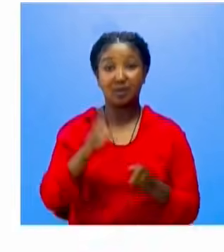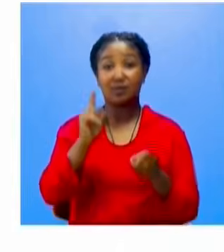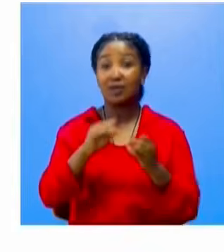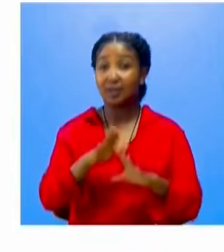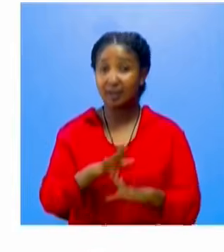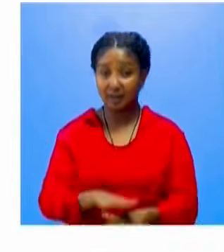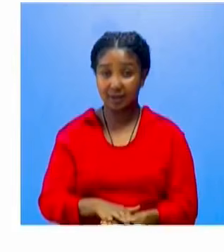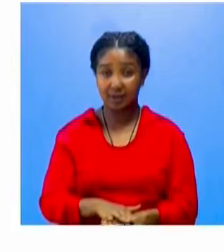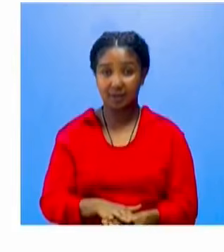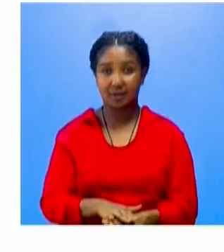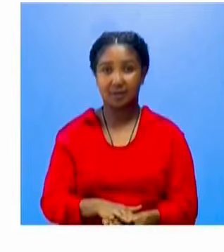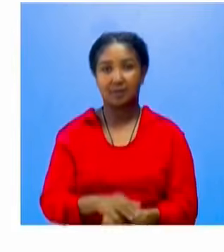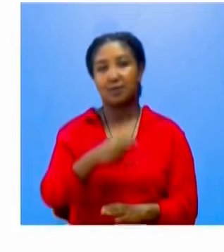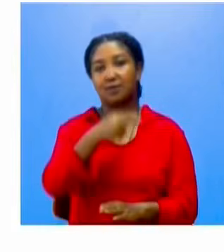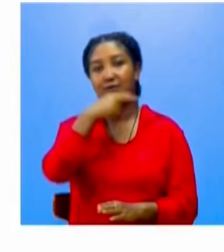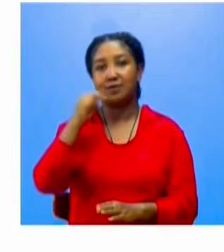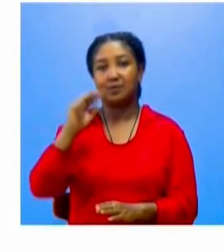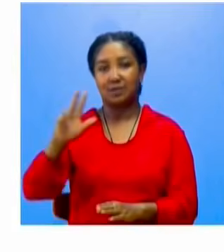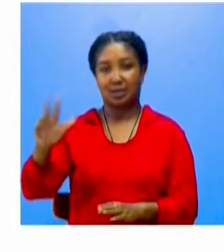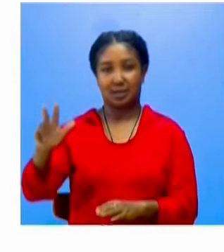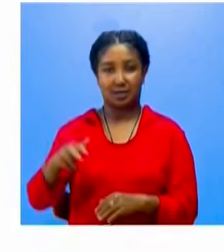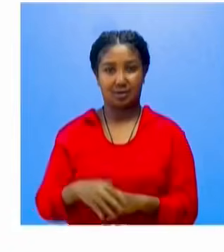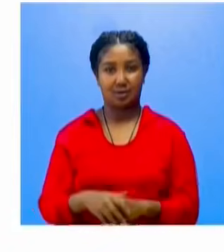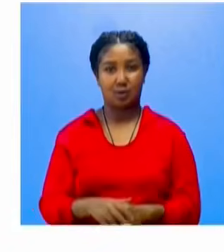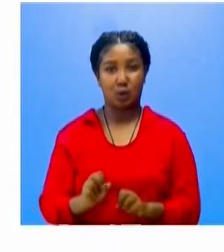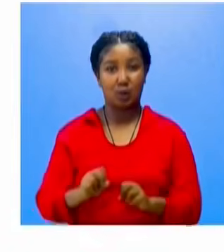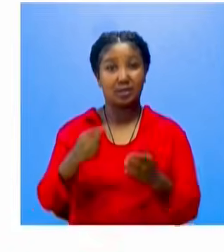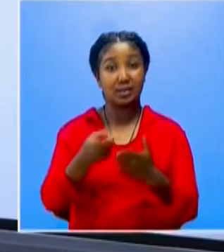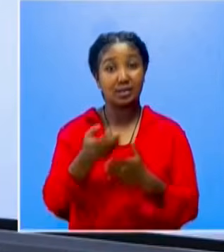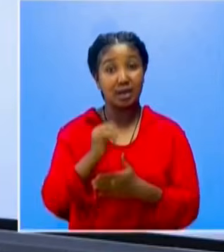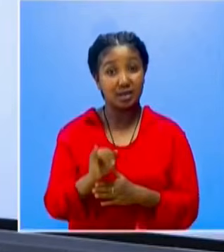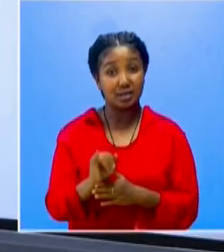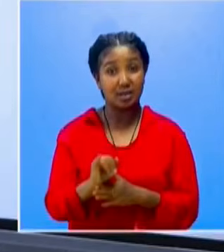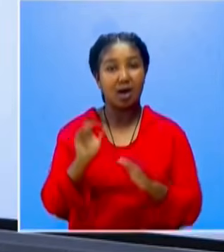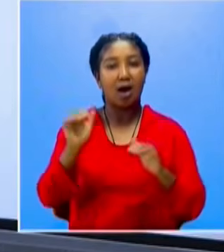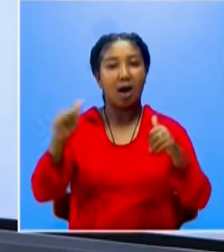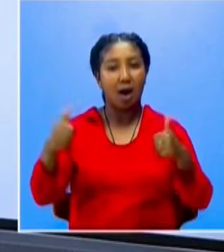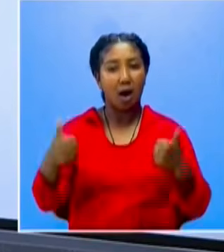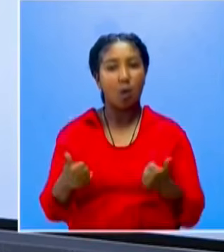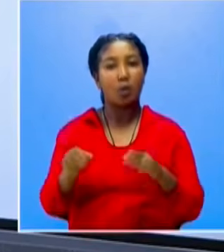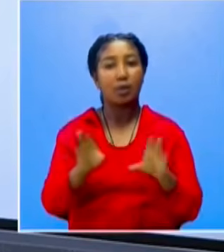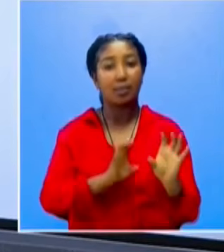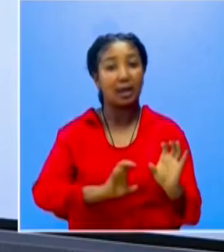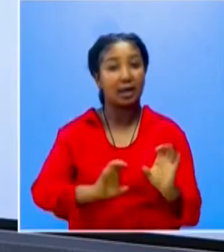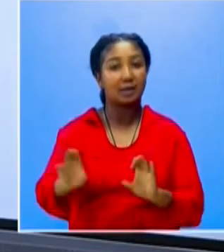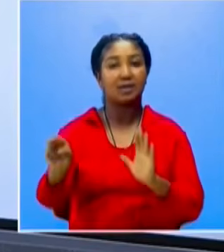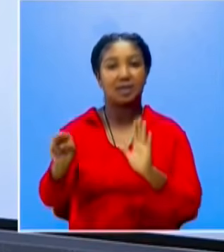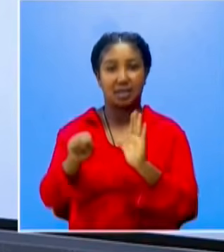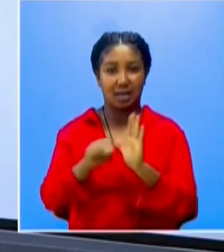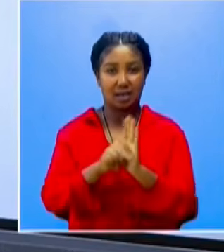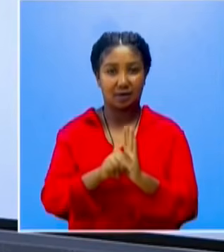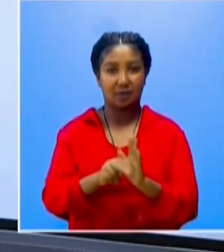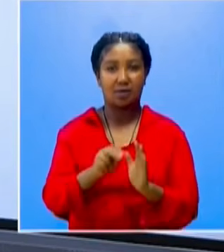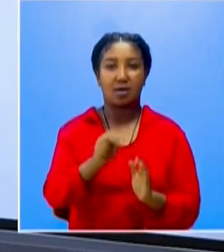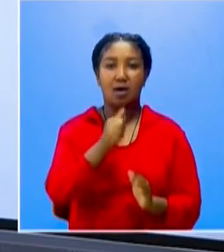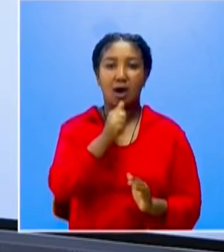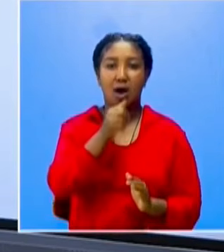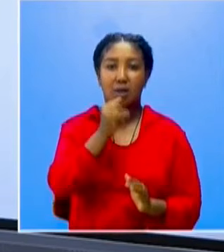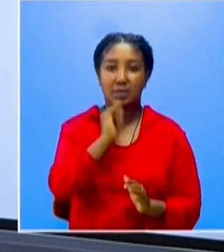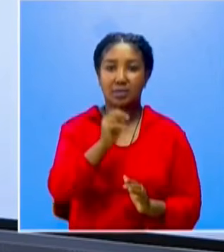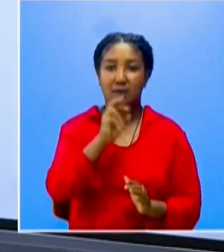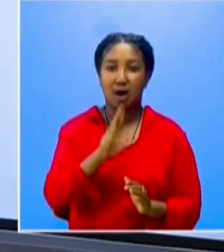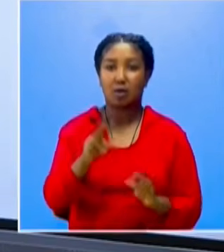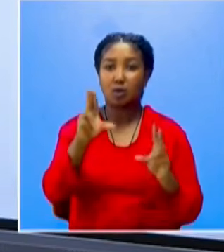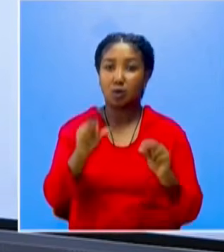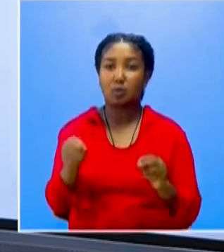Finally, verb 3. Okay? This is how we make it negative. Is, are, plus